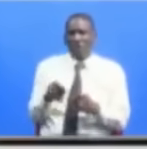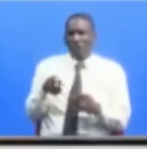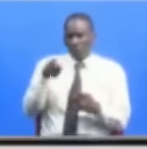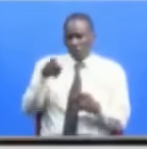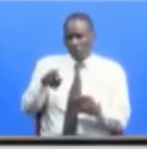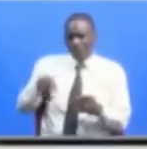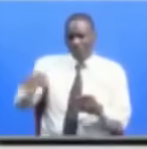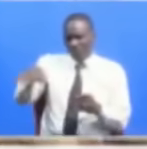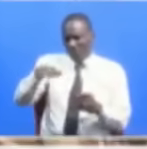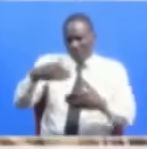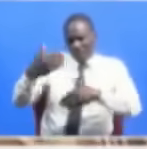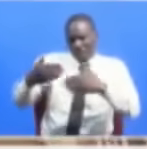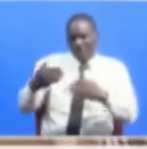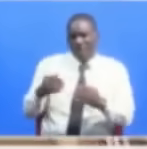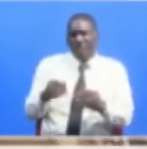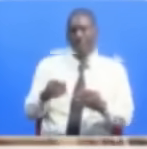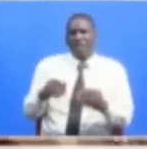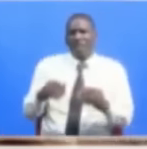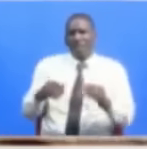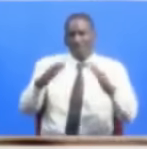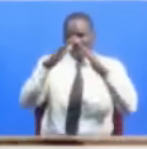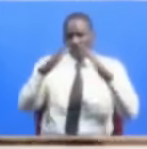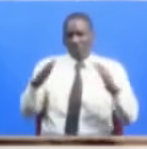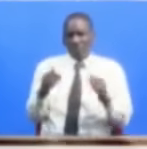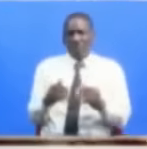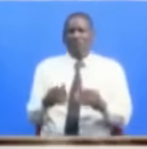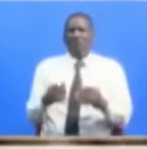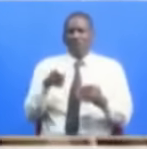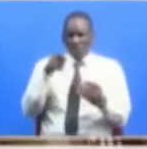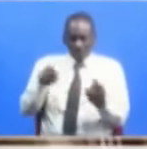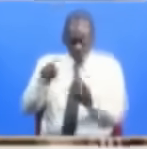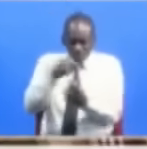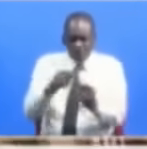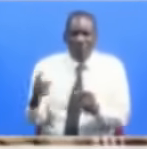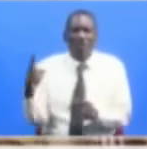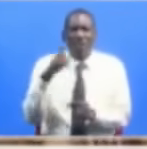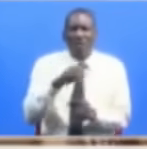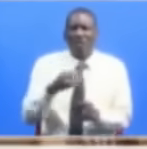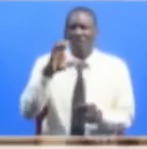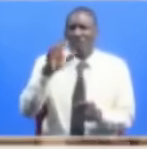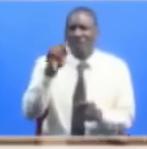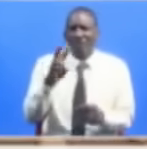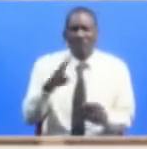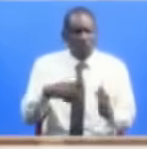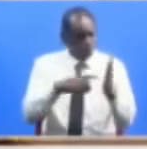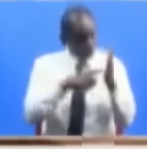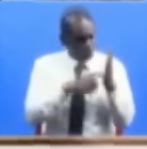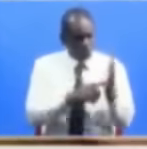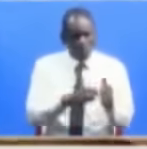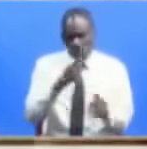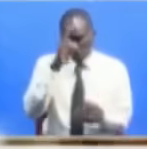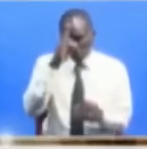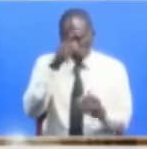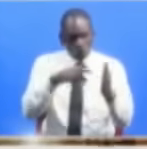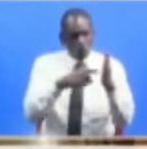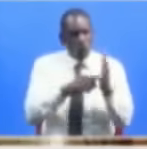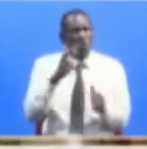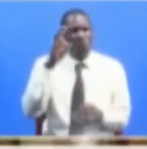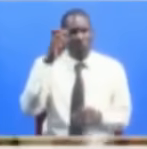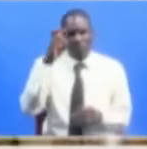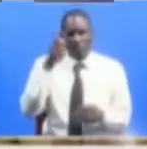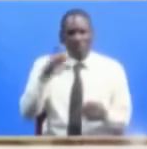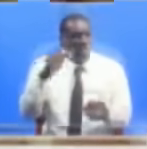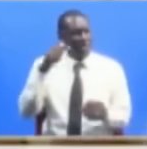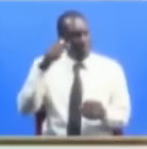opposite the apartment block. On this particular day, CCTV footage in police custody shows the suspect in